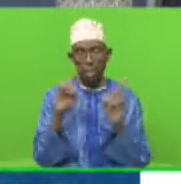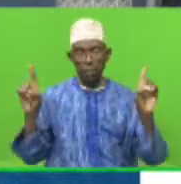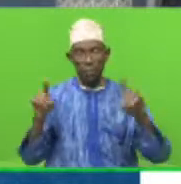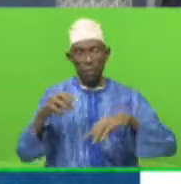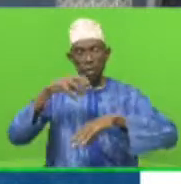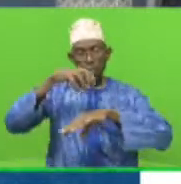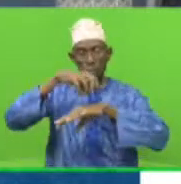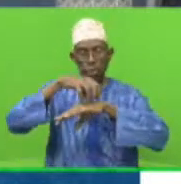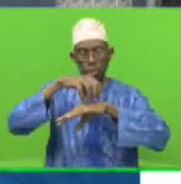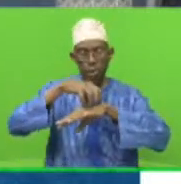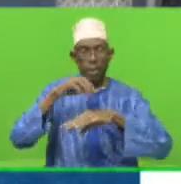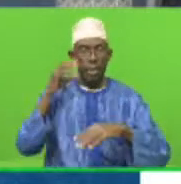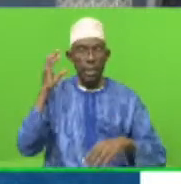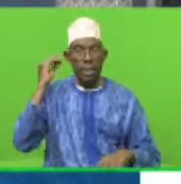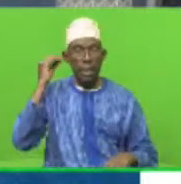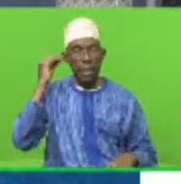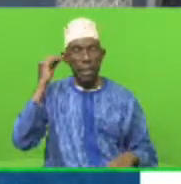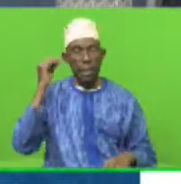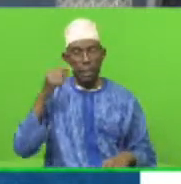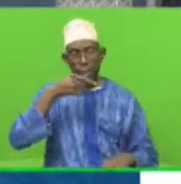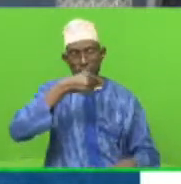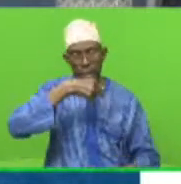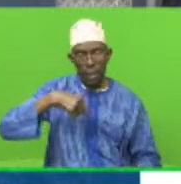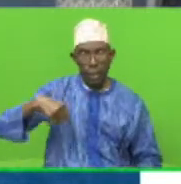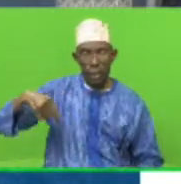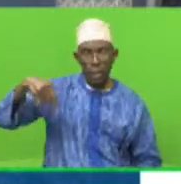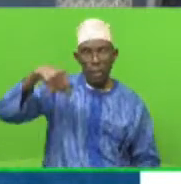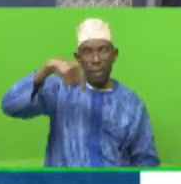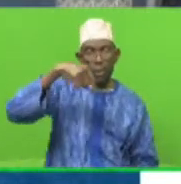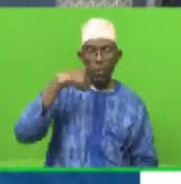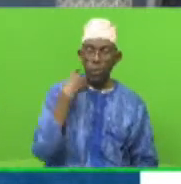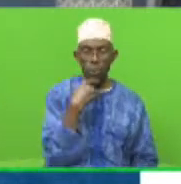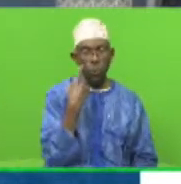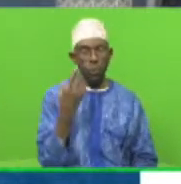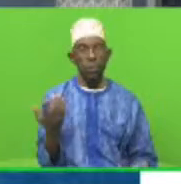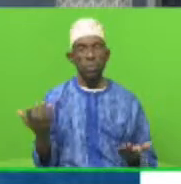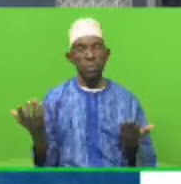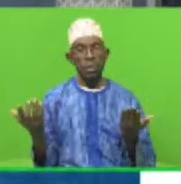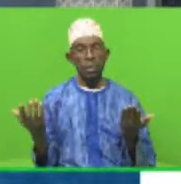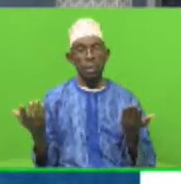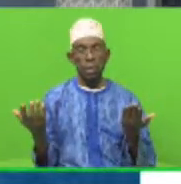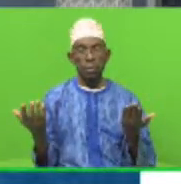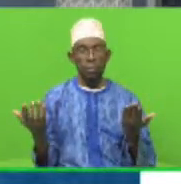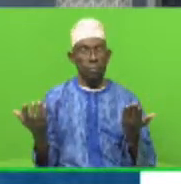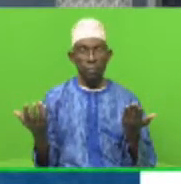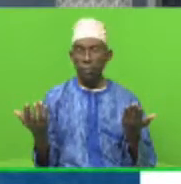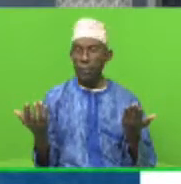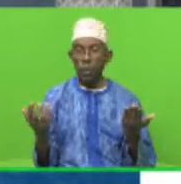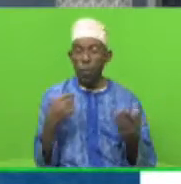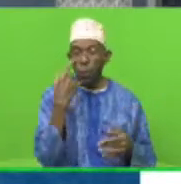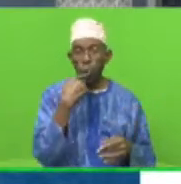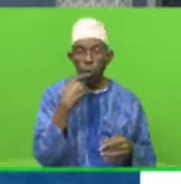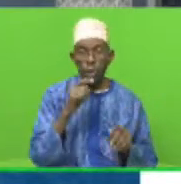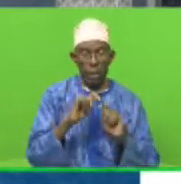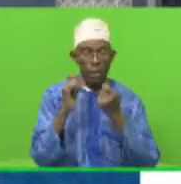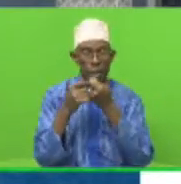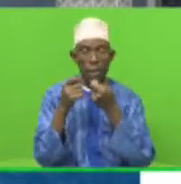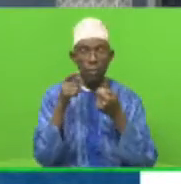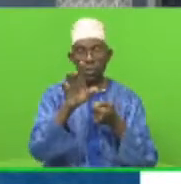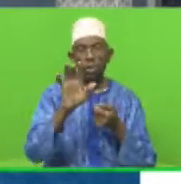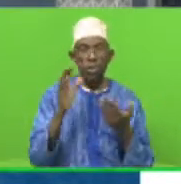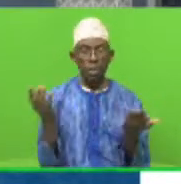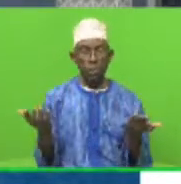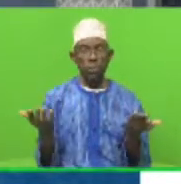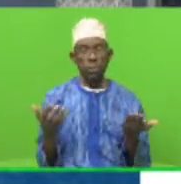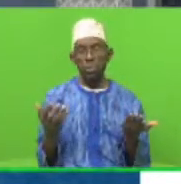masjid, and then you hear Sisi. Sisi who? Sisi, you start referring to your tribe. Wal-iyadu